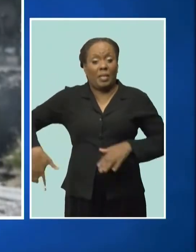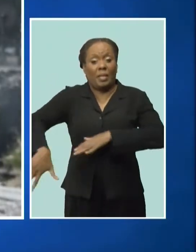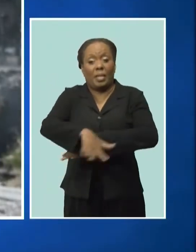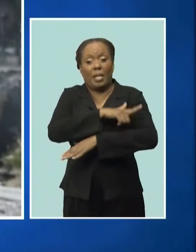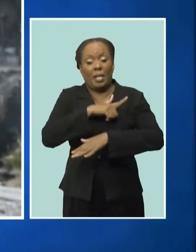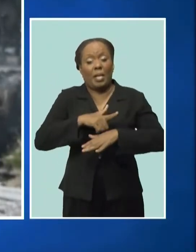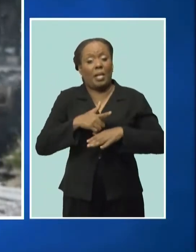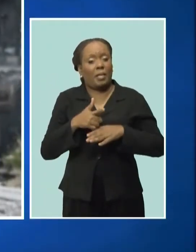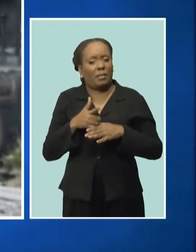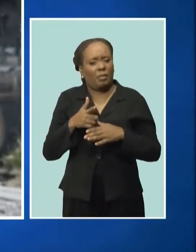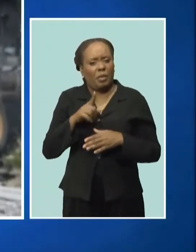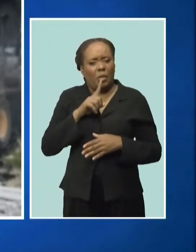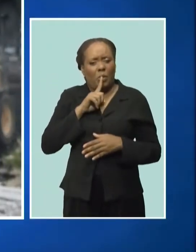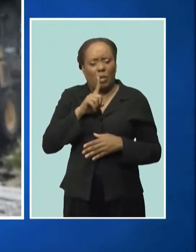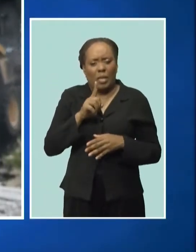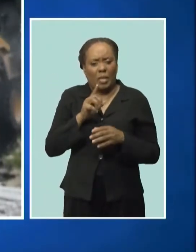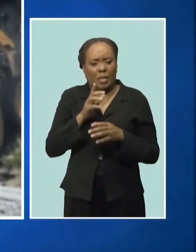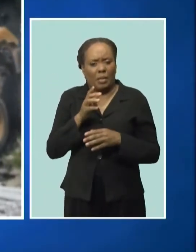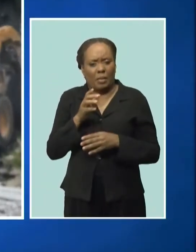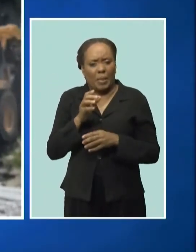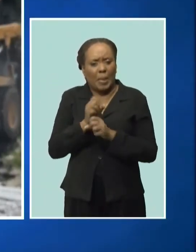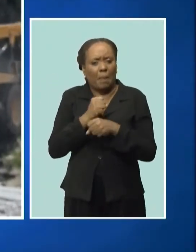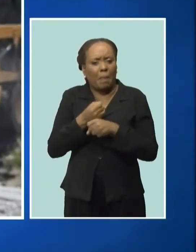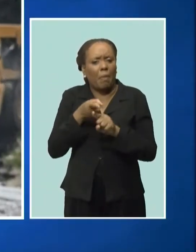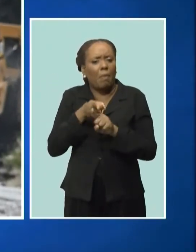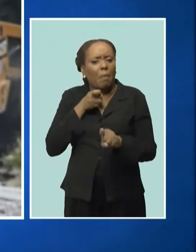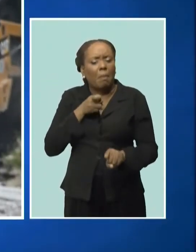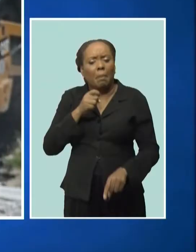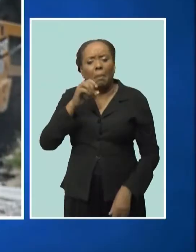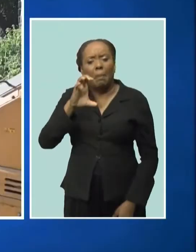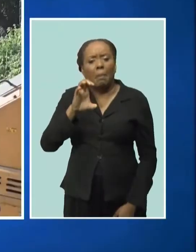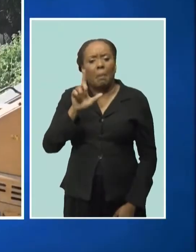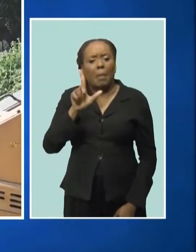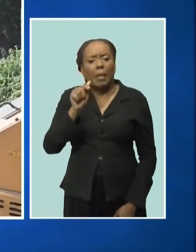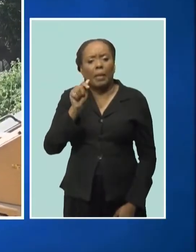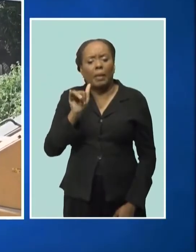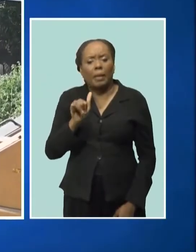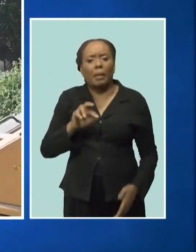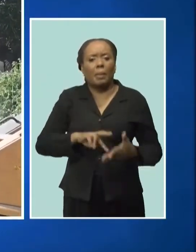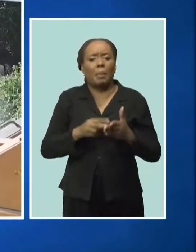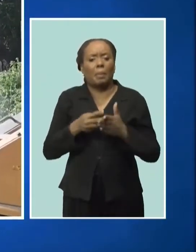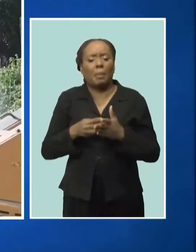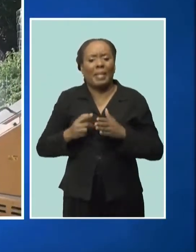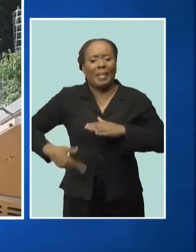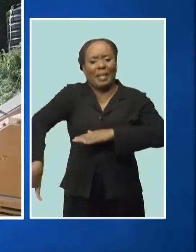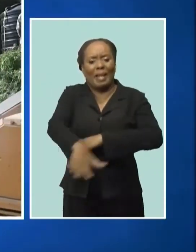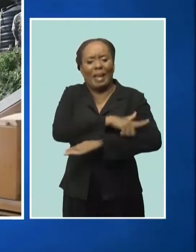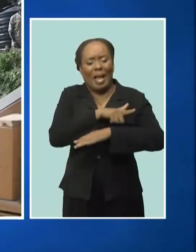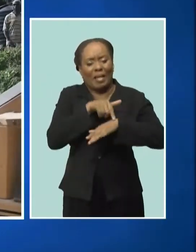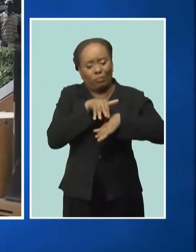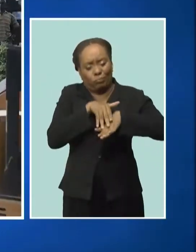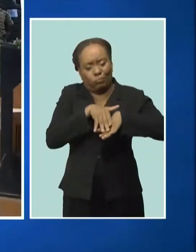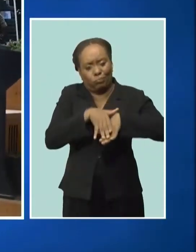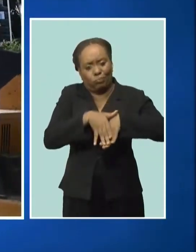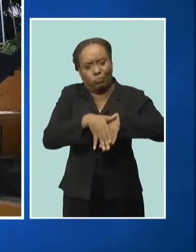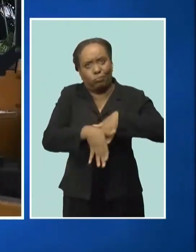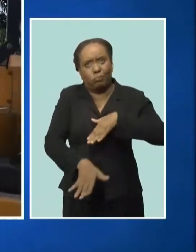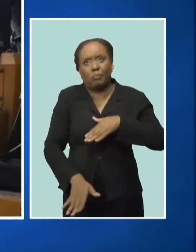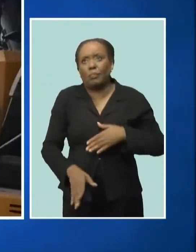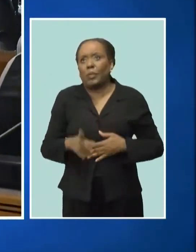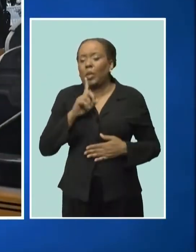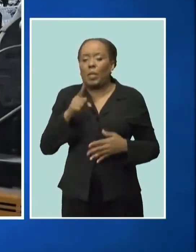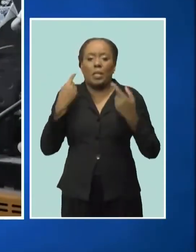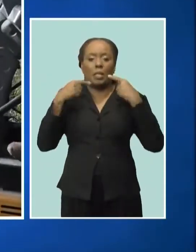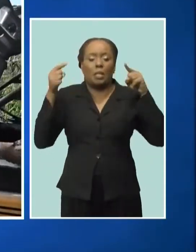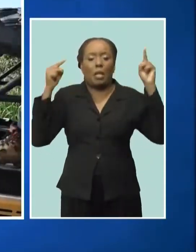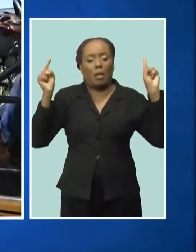of clay, then the possibility of land slippage is ever present. It's a major win for the MP and the people